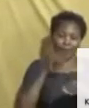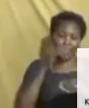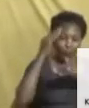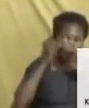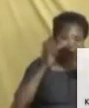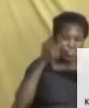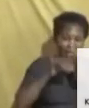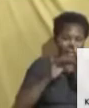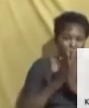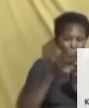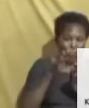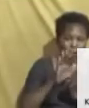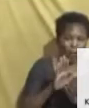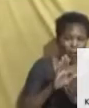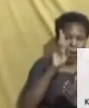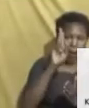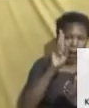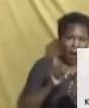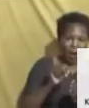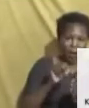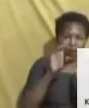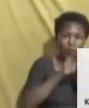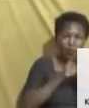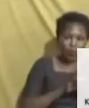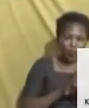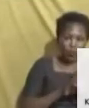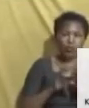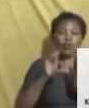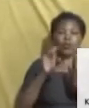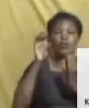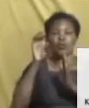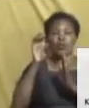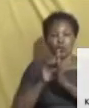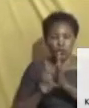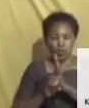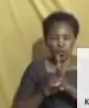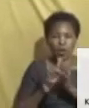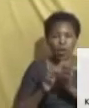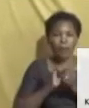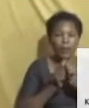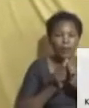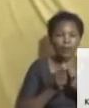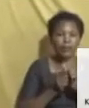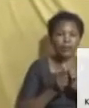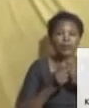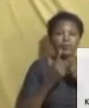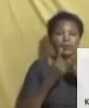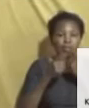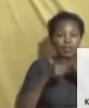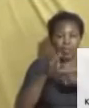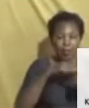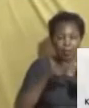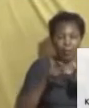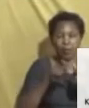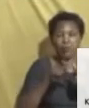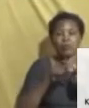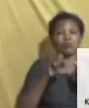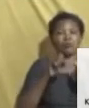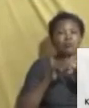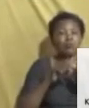book, Unconstitutional Constitutional Amendments, The Limits of Amendment Powers, writes as